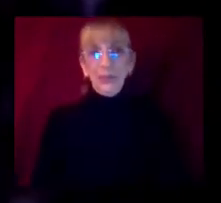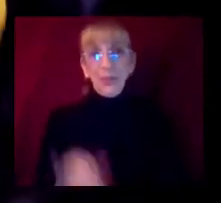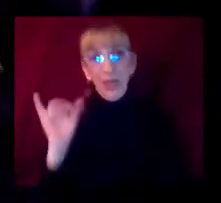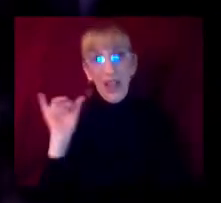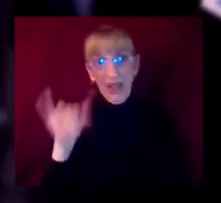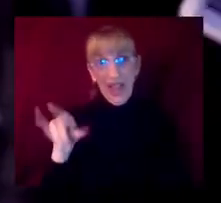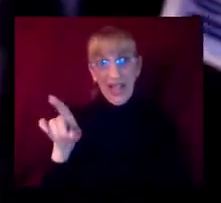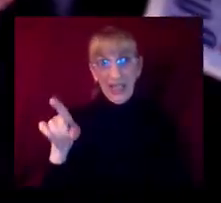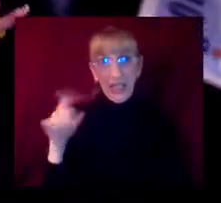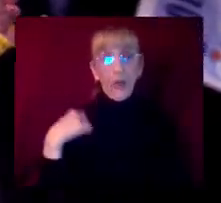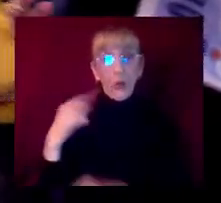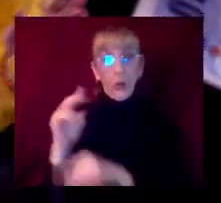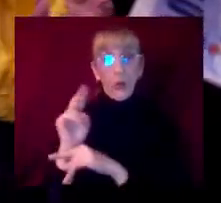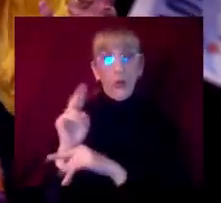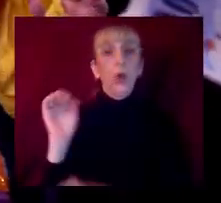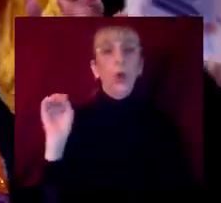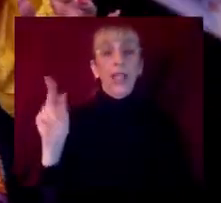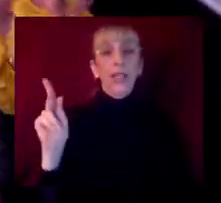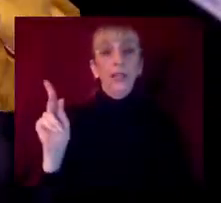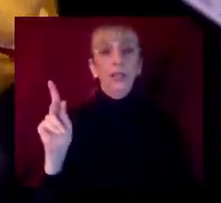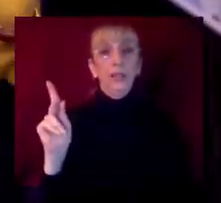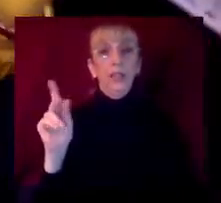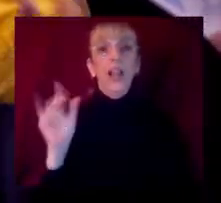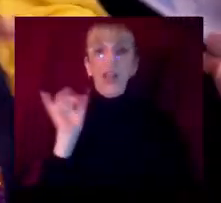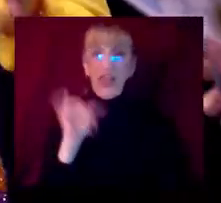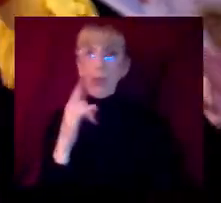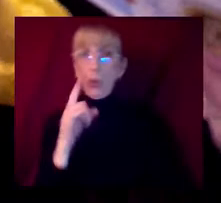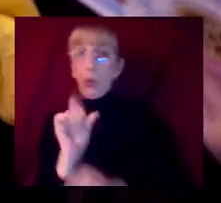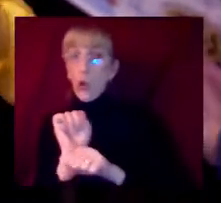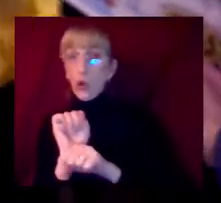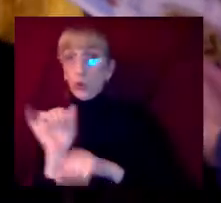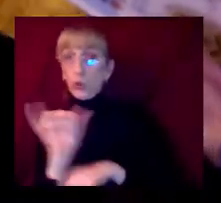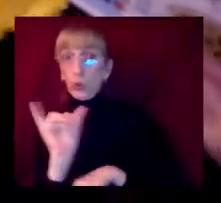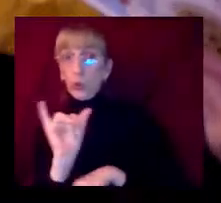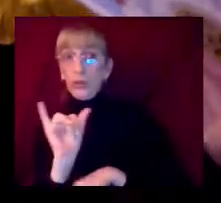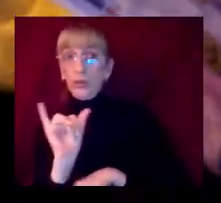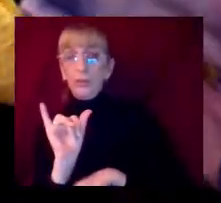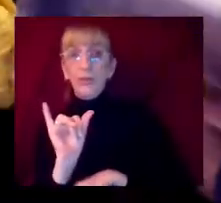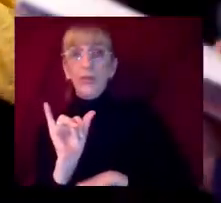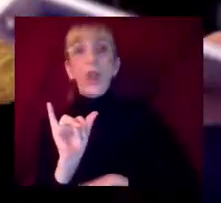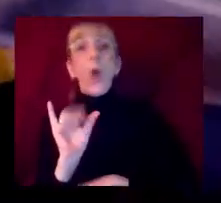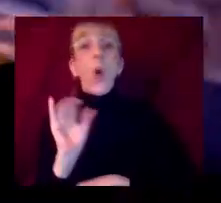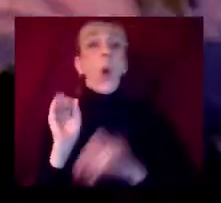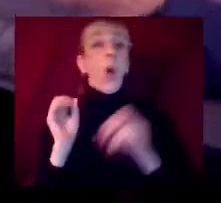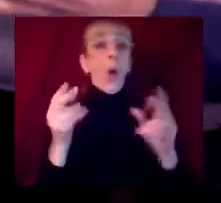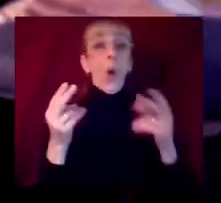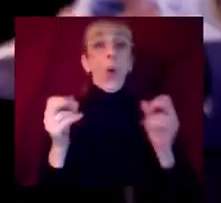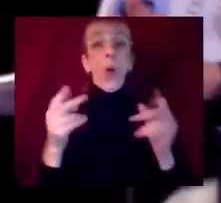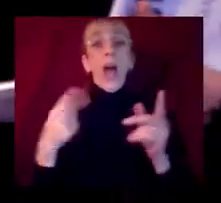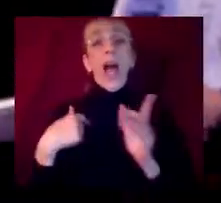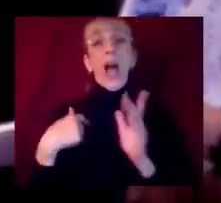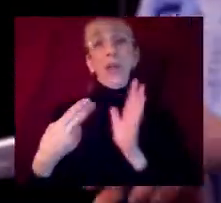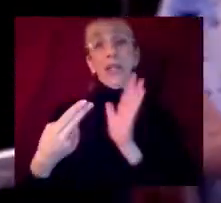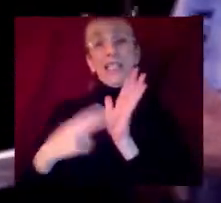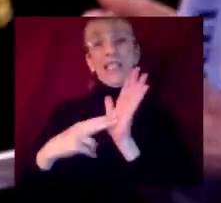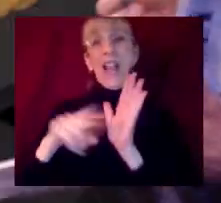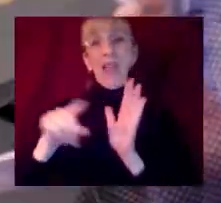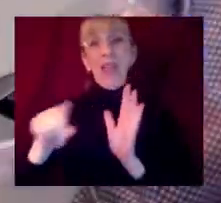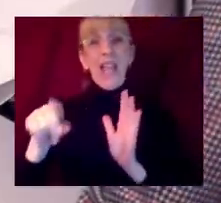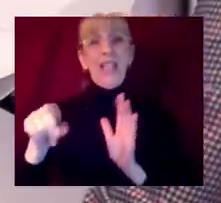using? Okay. This one works too? Oh, I want to sign that. Okay. Oh, by the